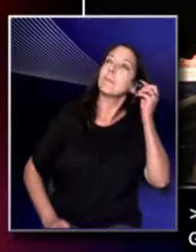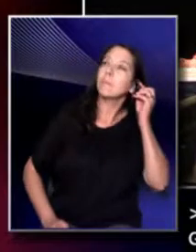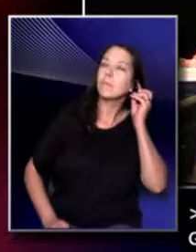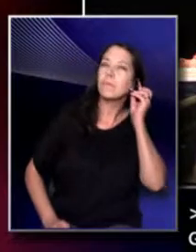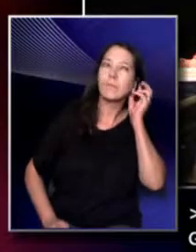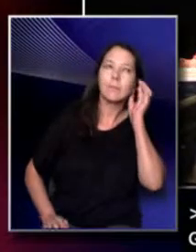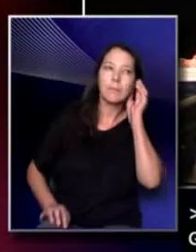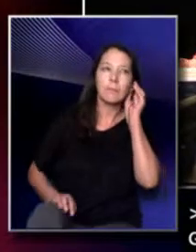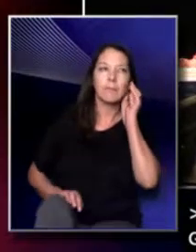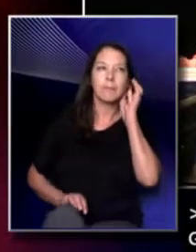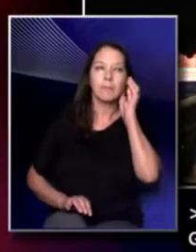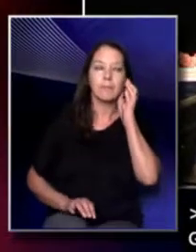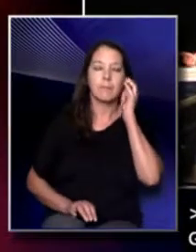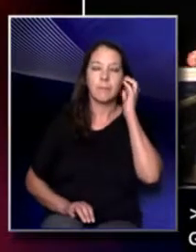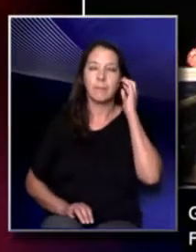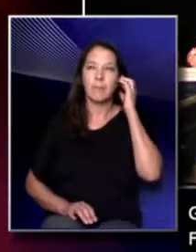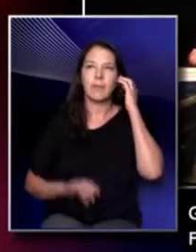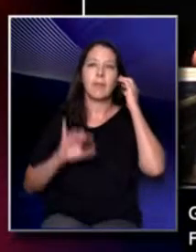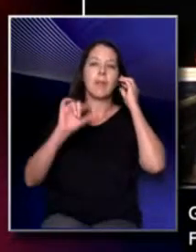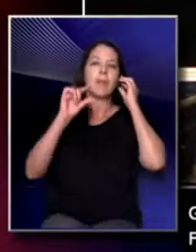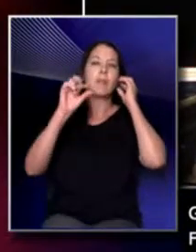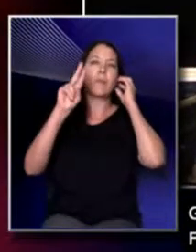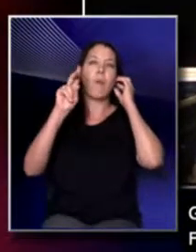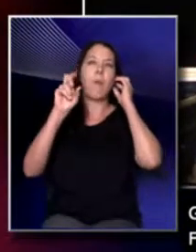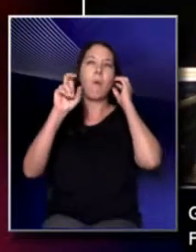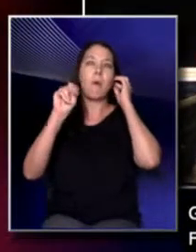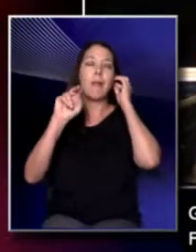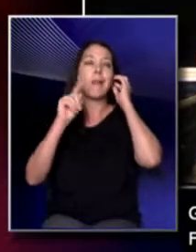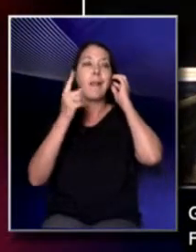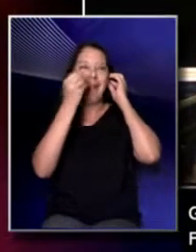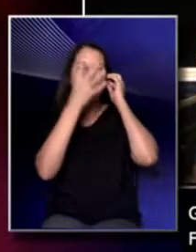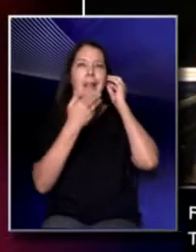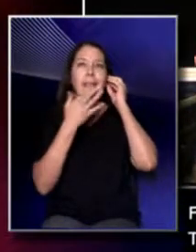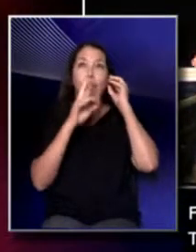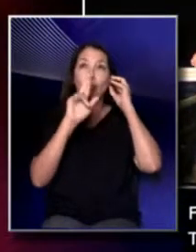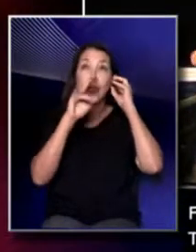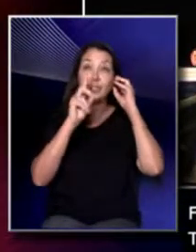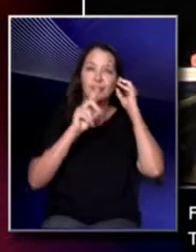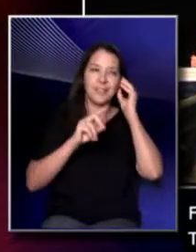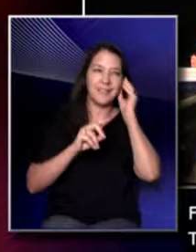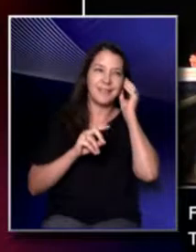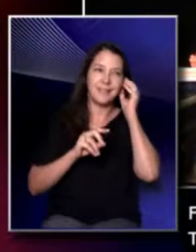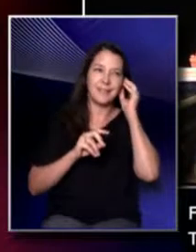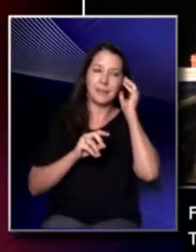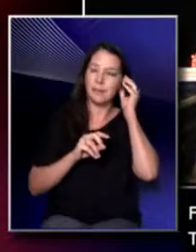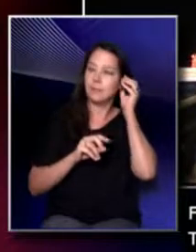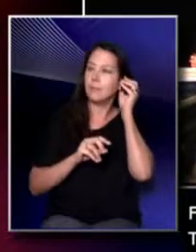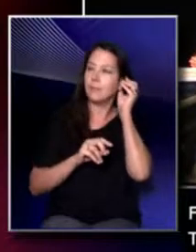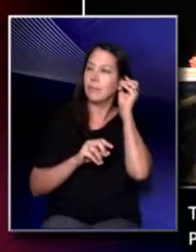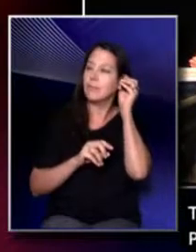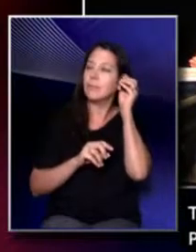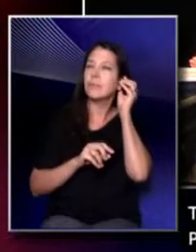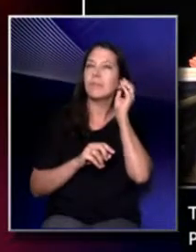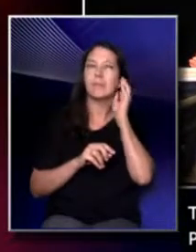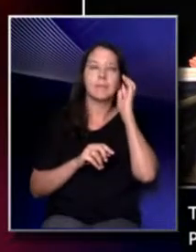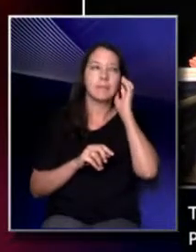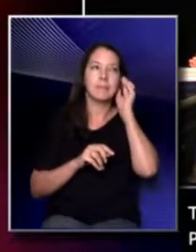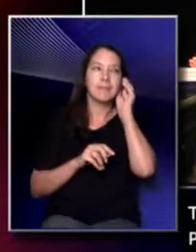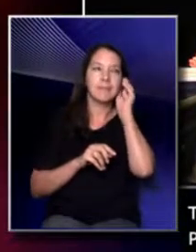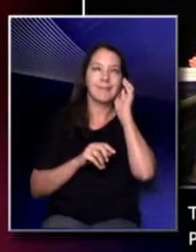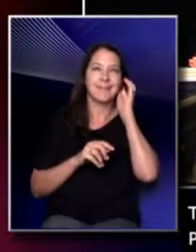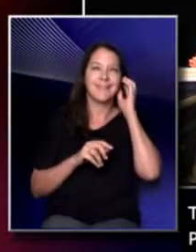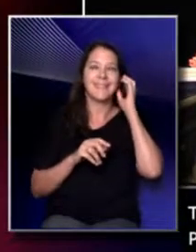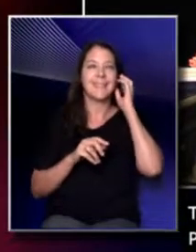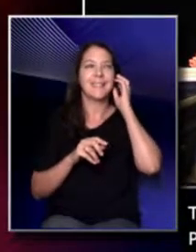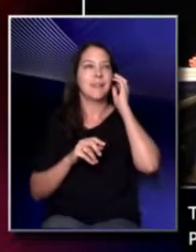First of all, thank you, Richard. This is an interesting starting point, and obviously it is it's a document that